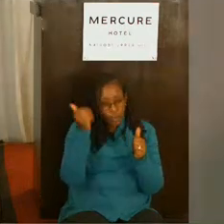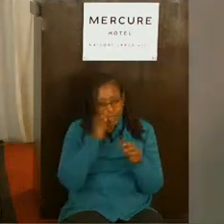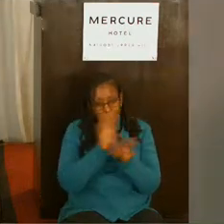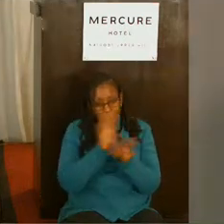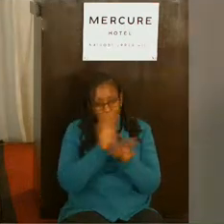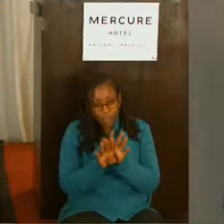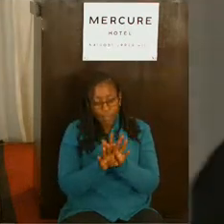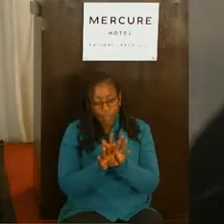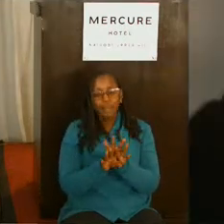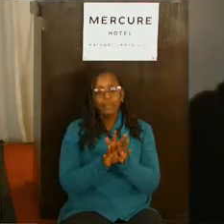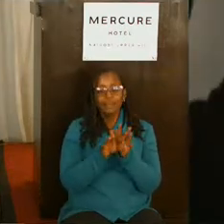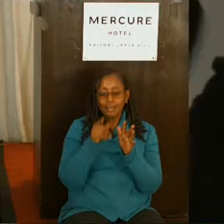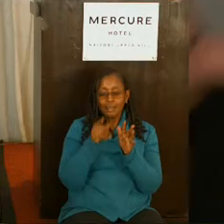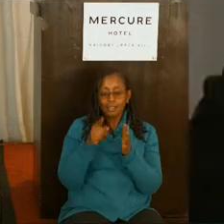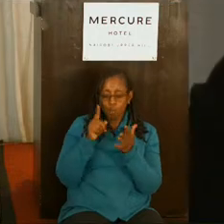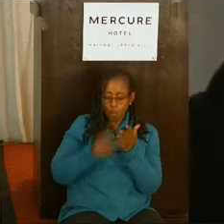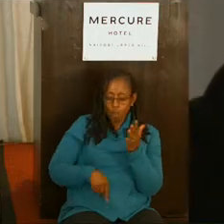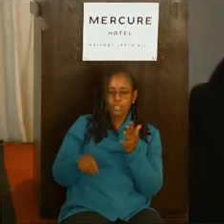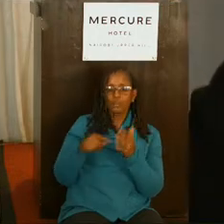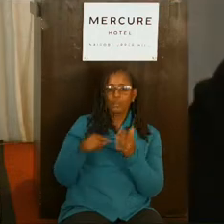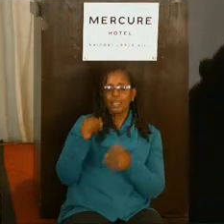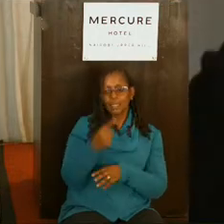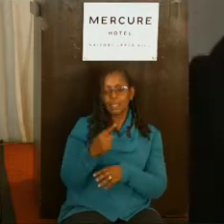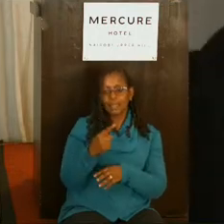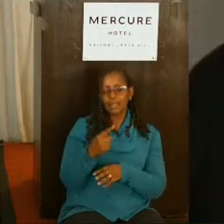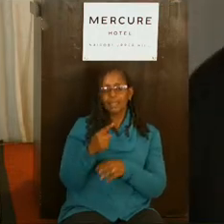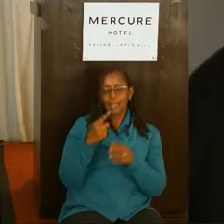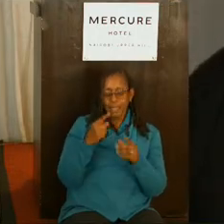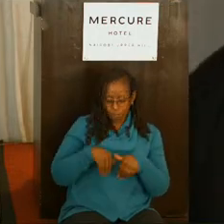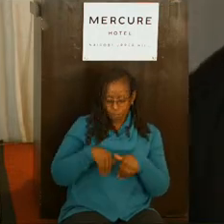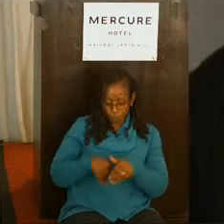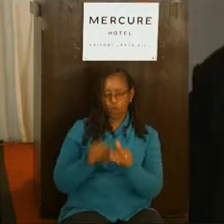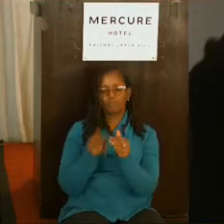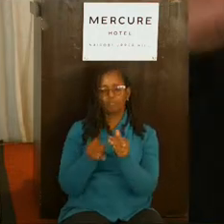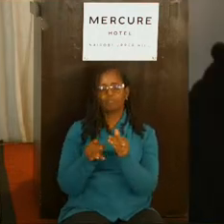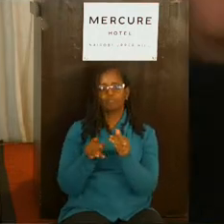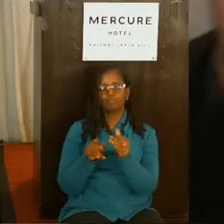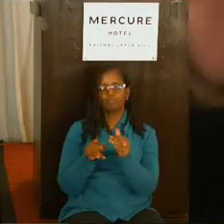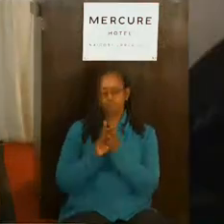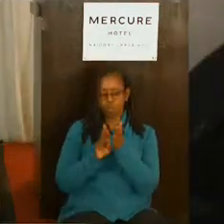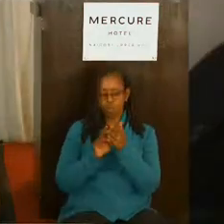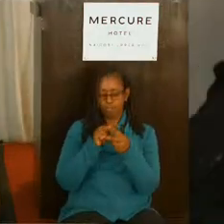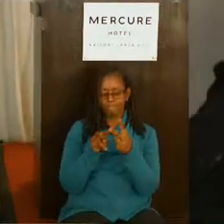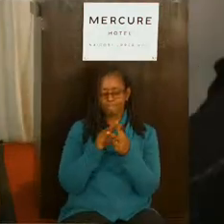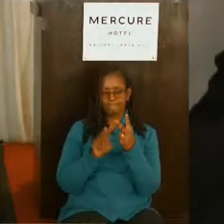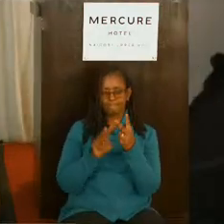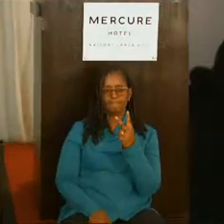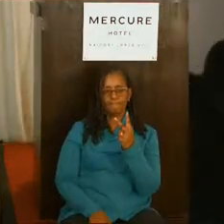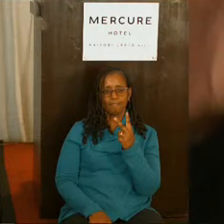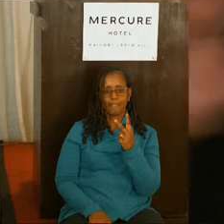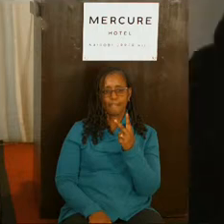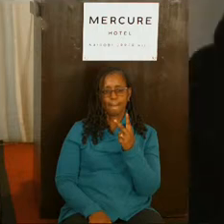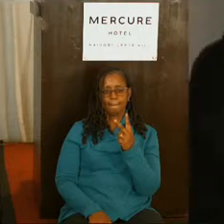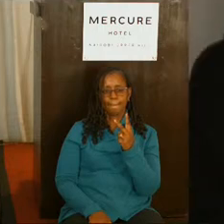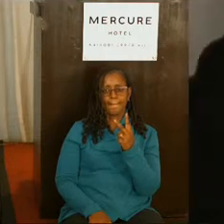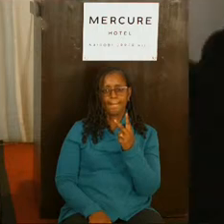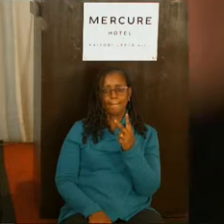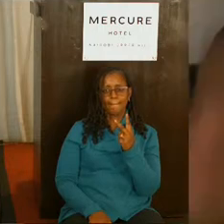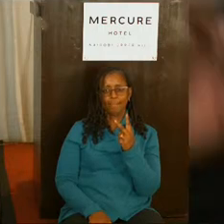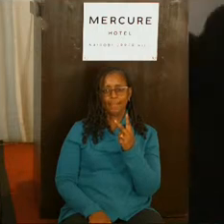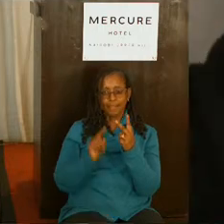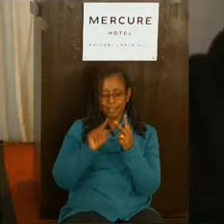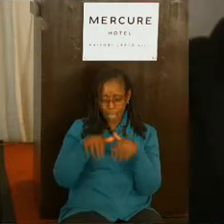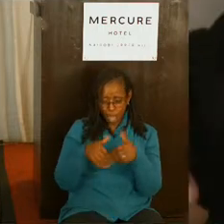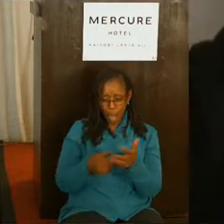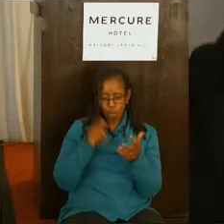else this is what we are saying live by this is the this is the Silver Bullet